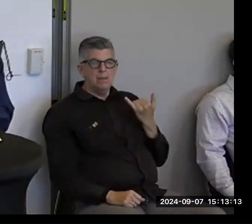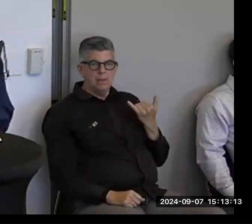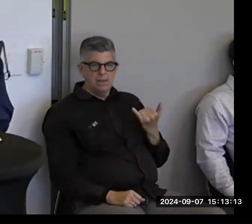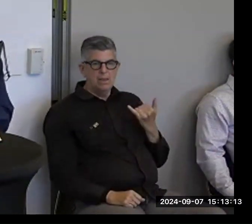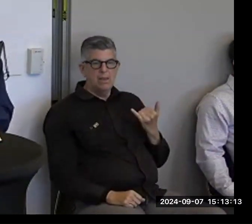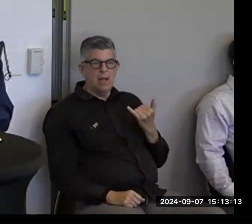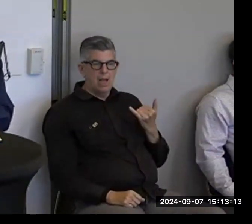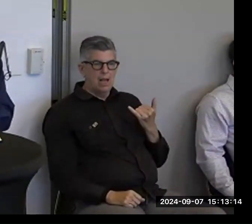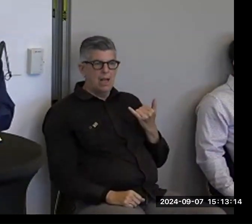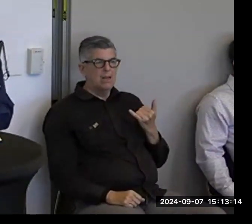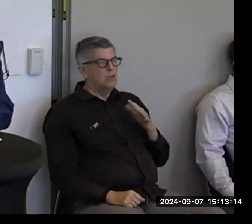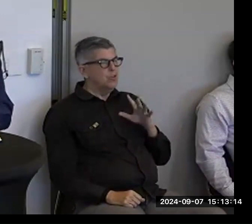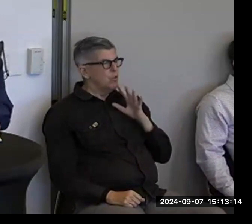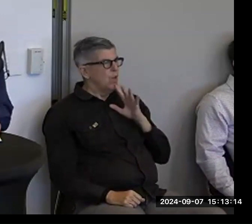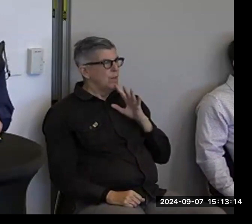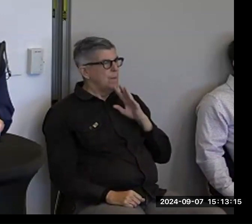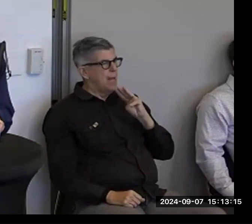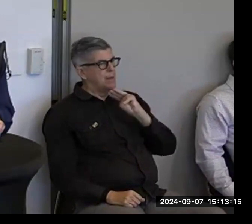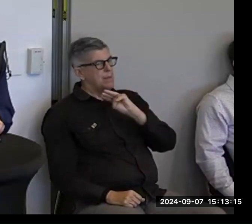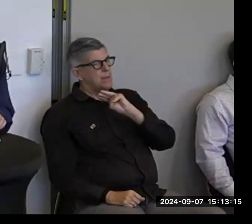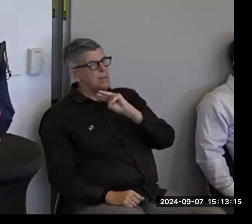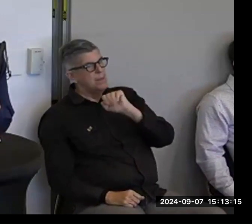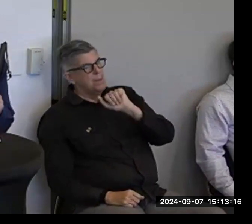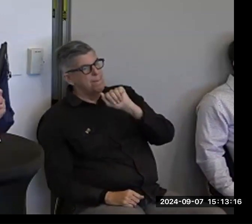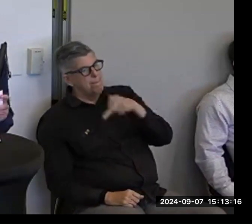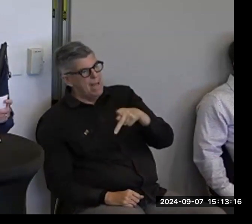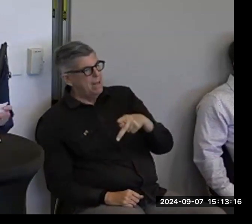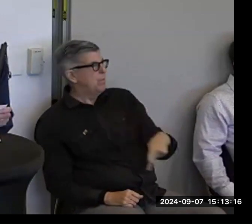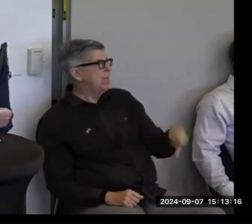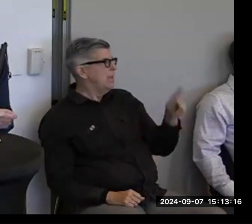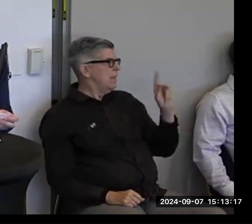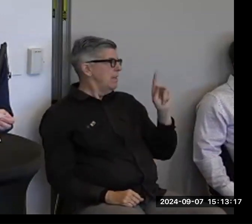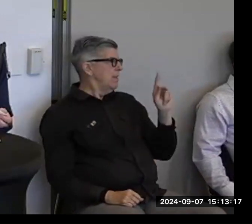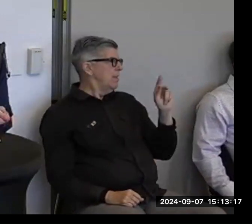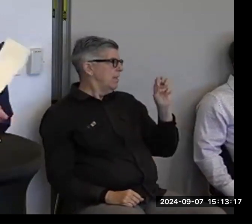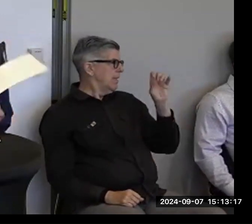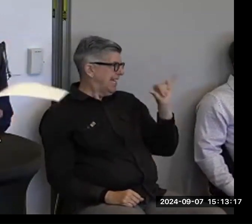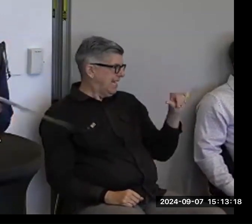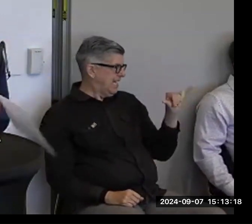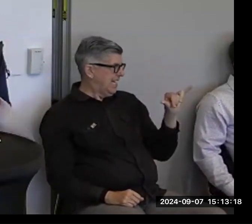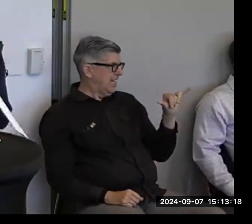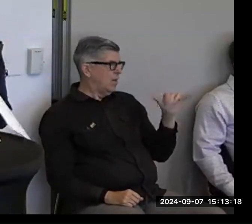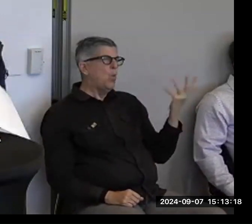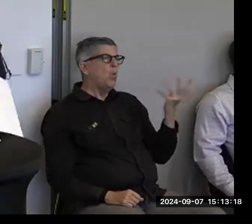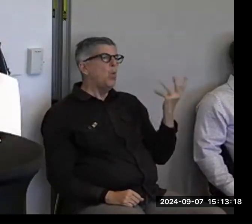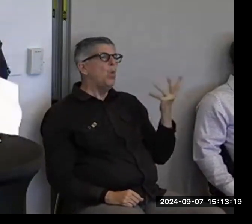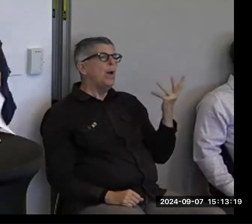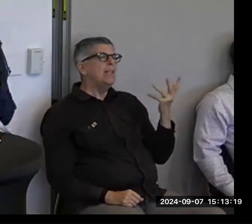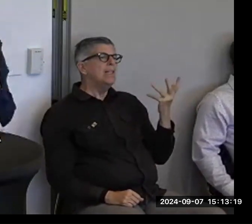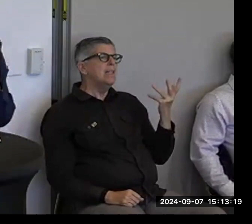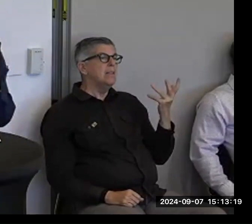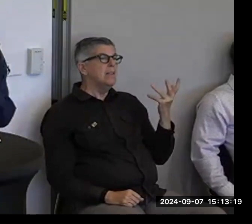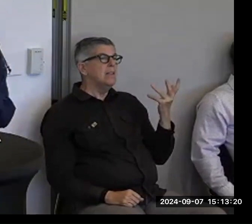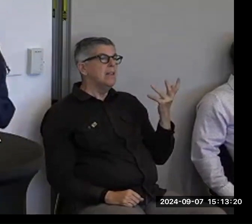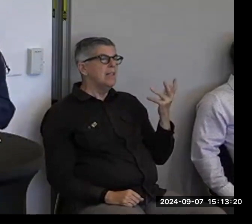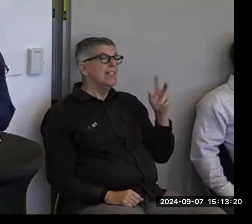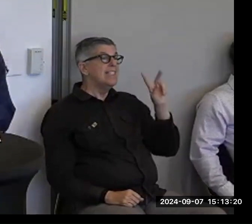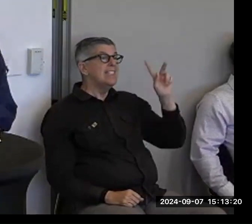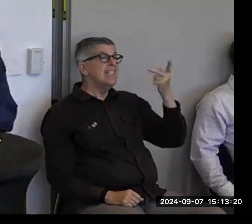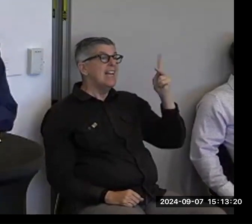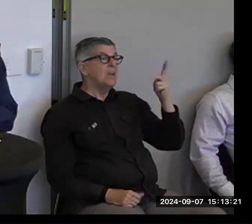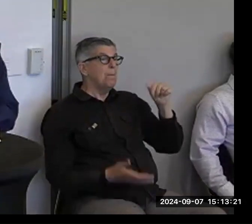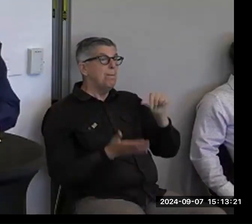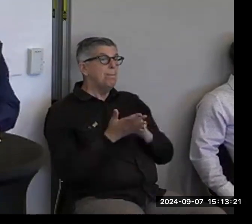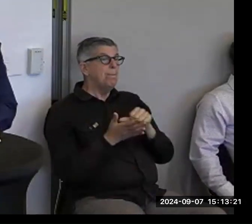the map key before we look at and appreciate the map itself. That's the second page of